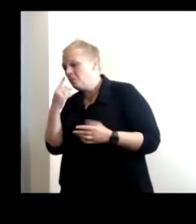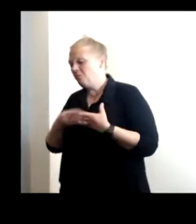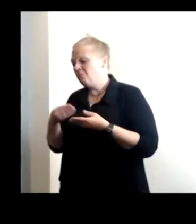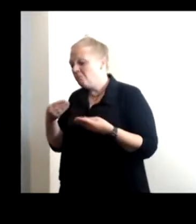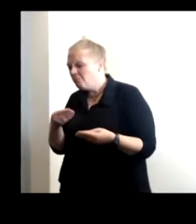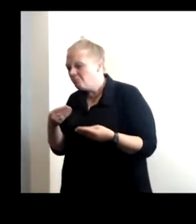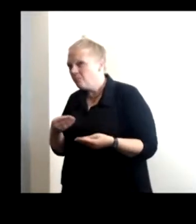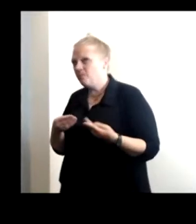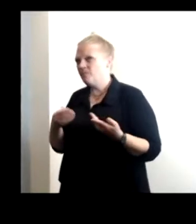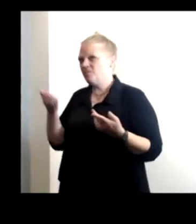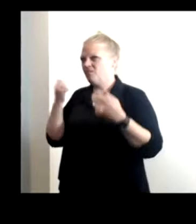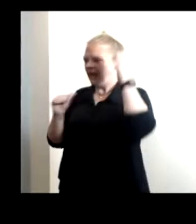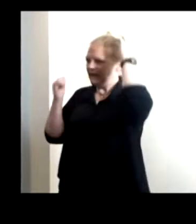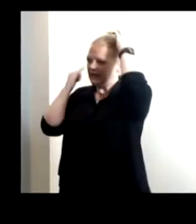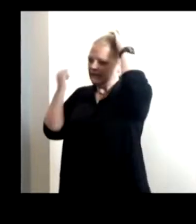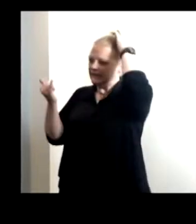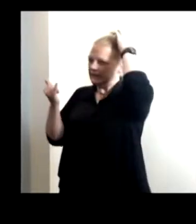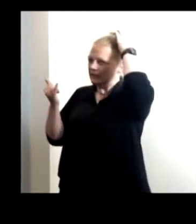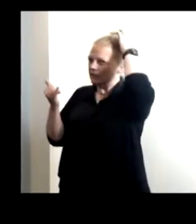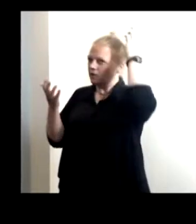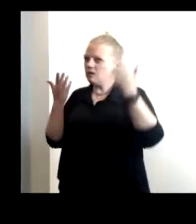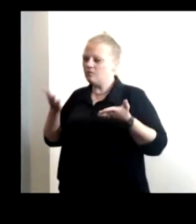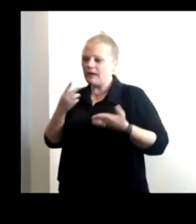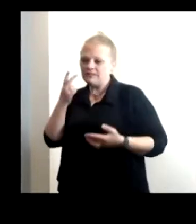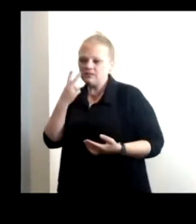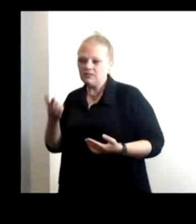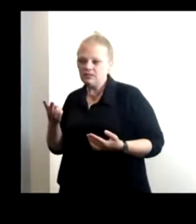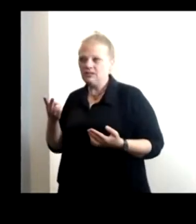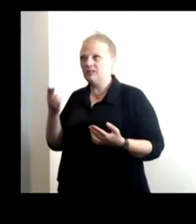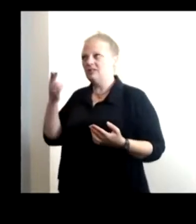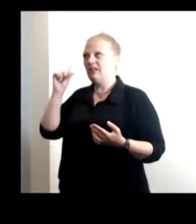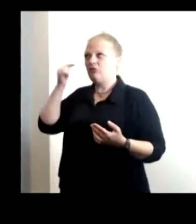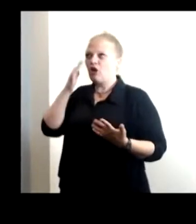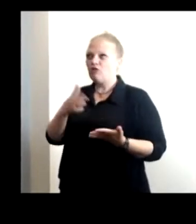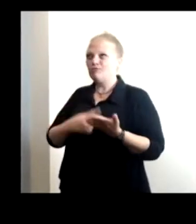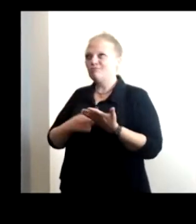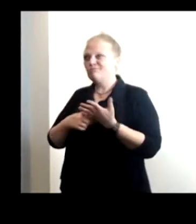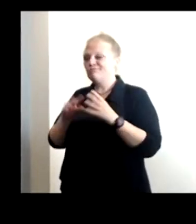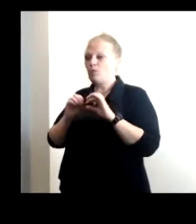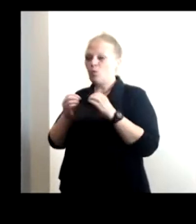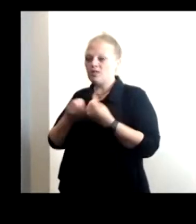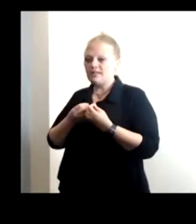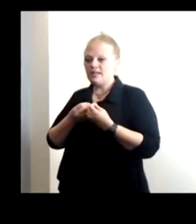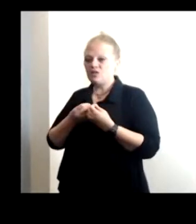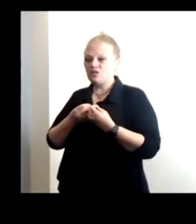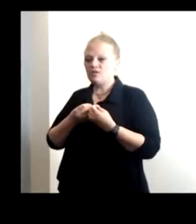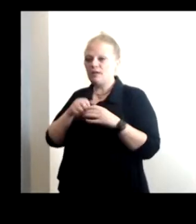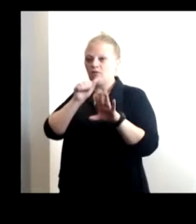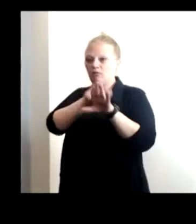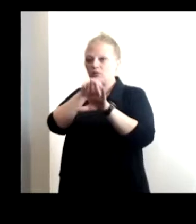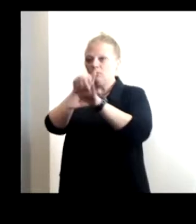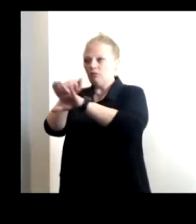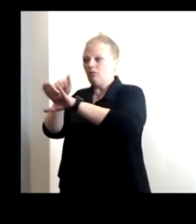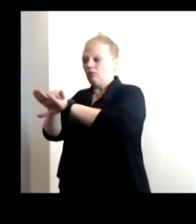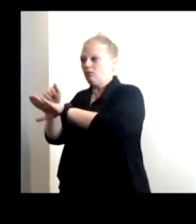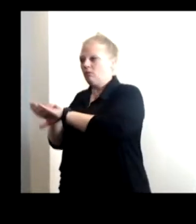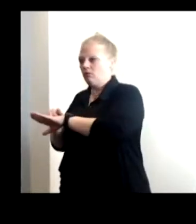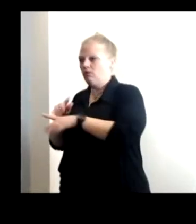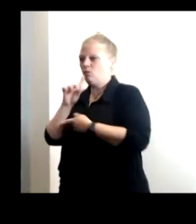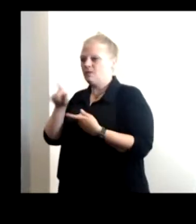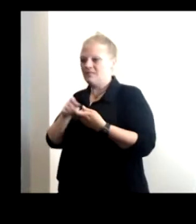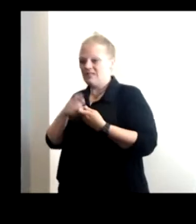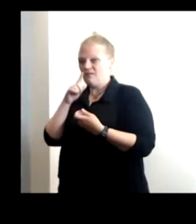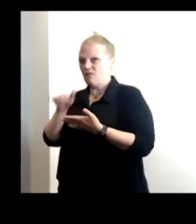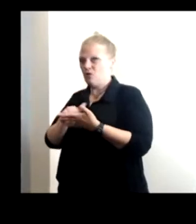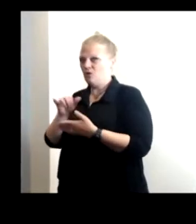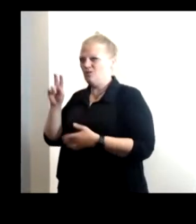toward. Any idea of what we could see? I know he talked about organizations going door to door, but the ones he mentioned were specific for New